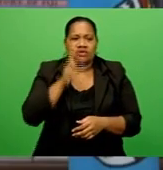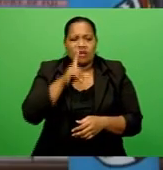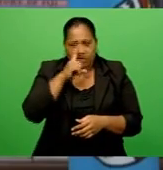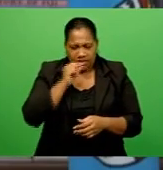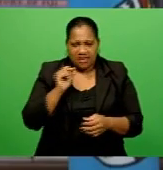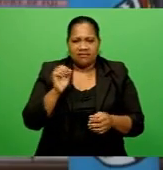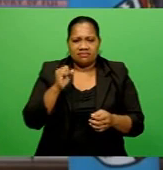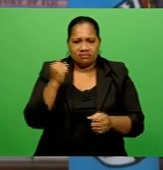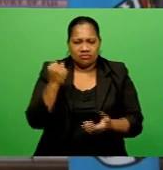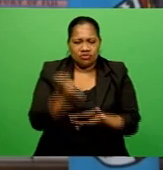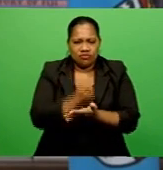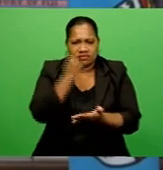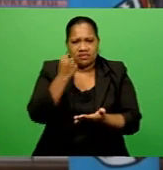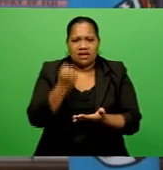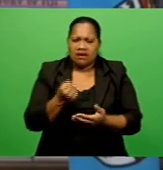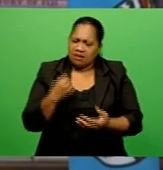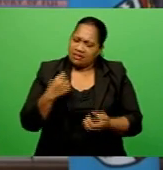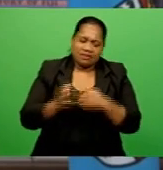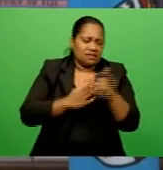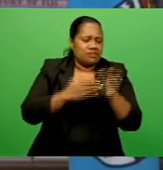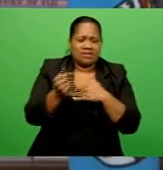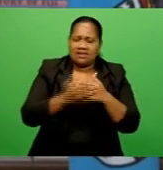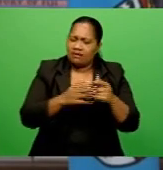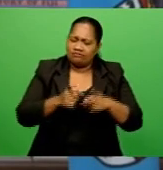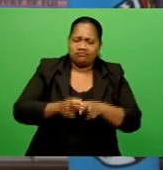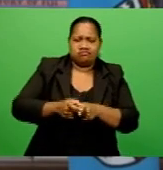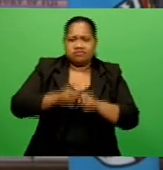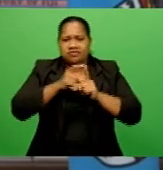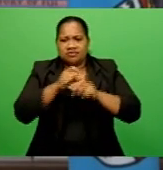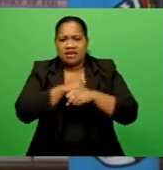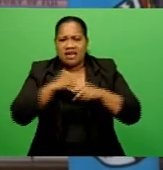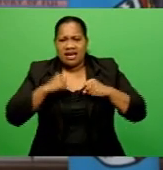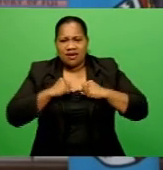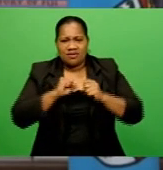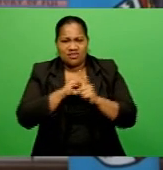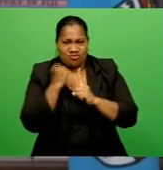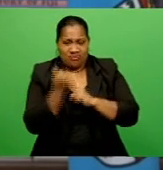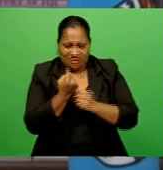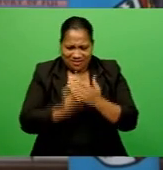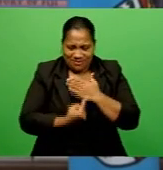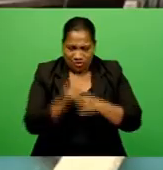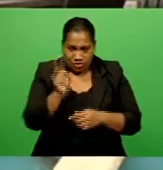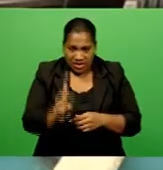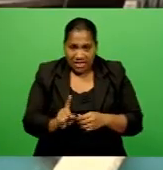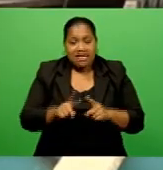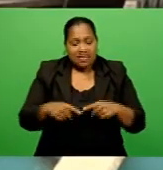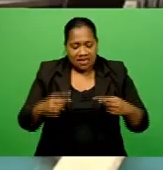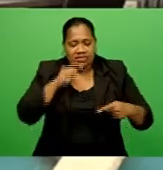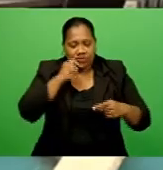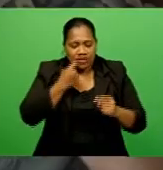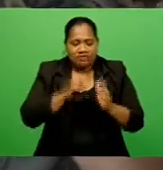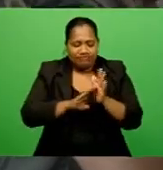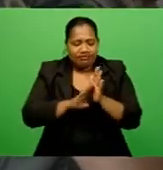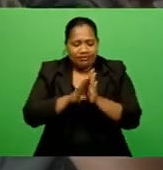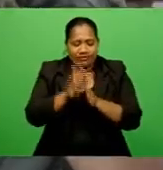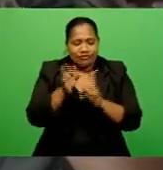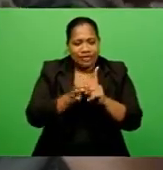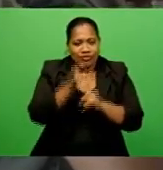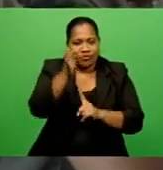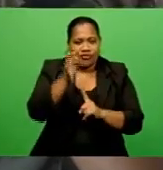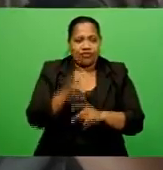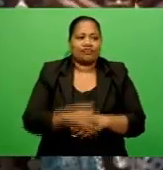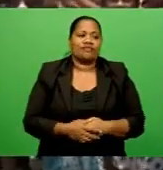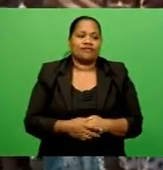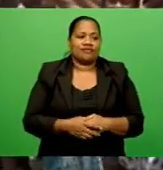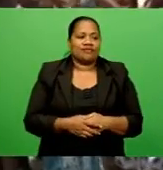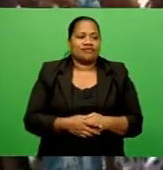assured, no matter how difficult our situation may be today, things will get better. The Fijian government has